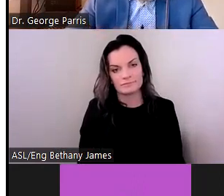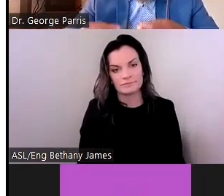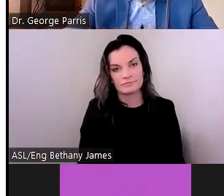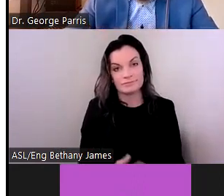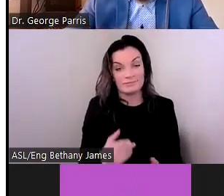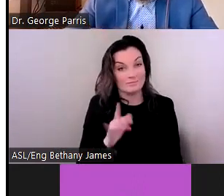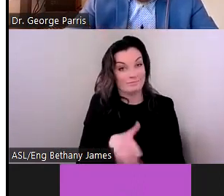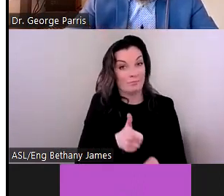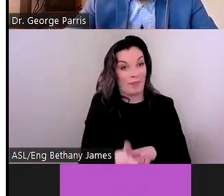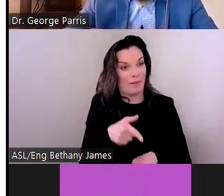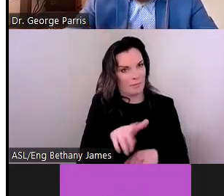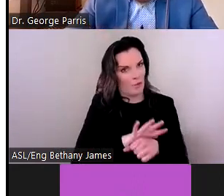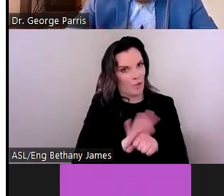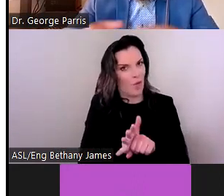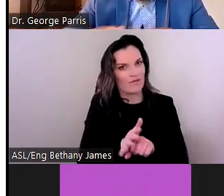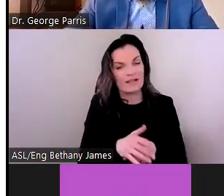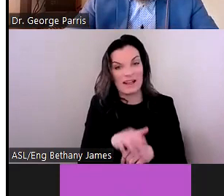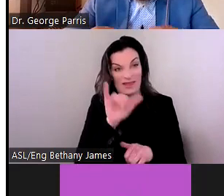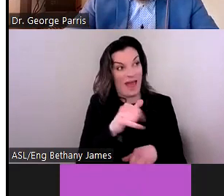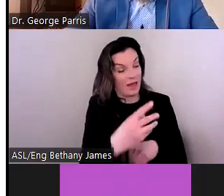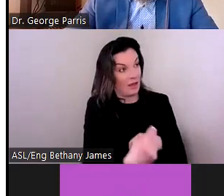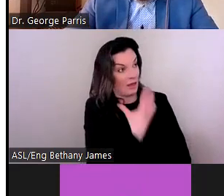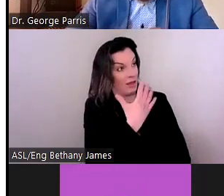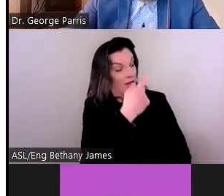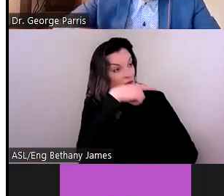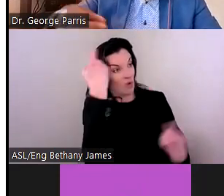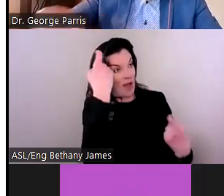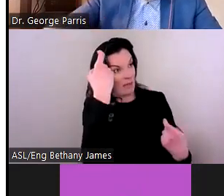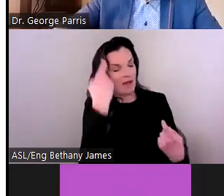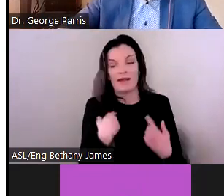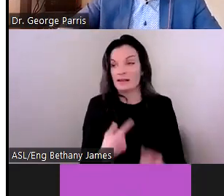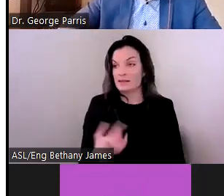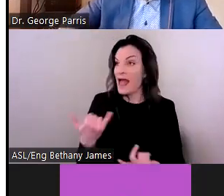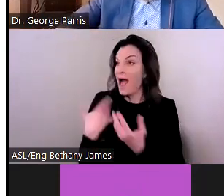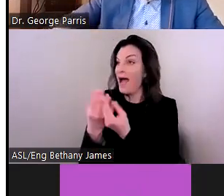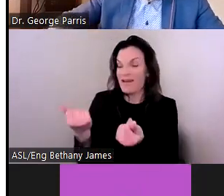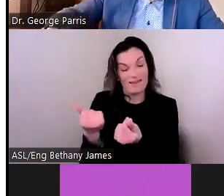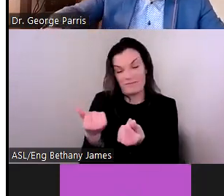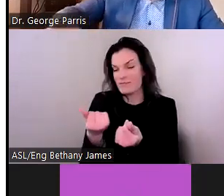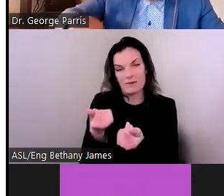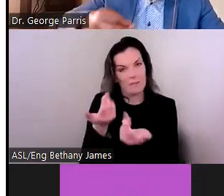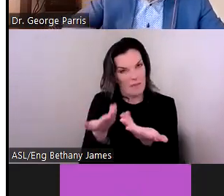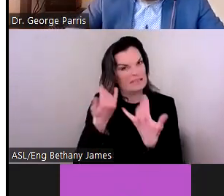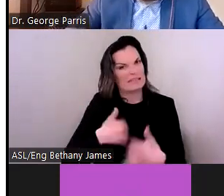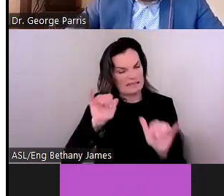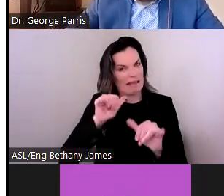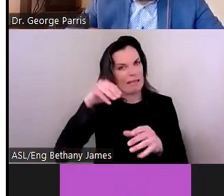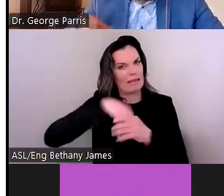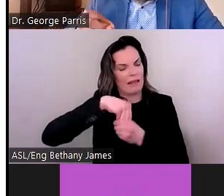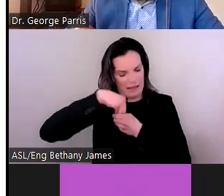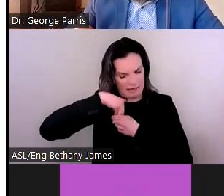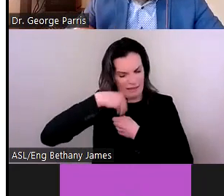COVID and the impact that alone had on us, and then coming back to work and not really